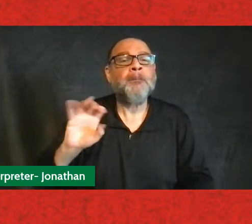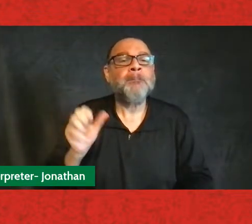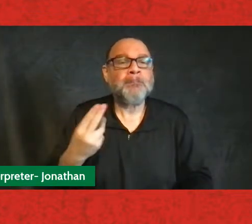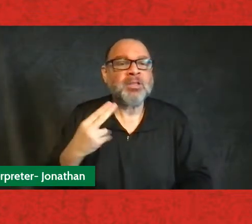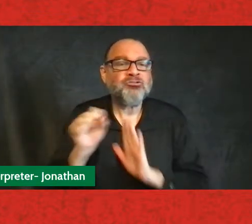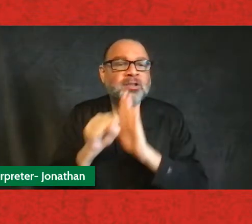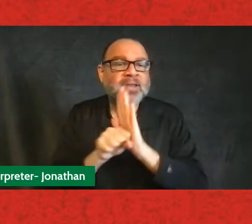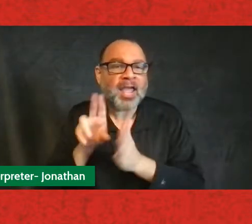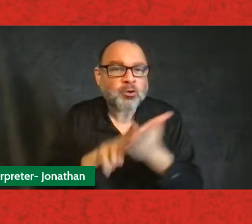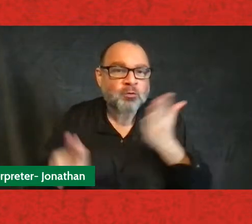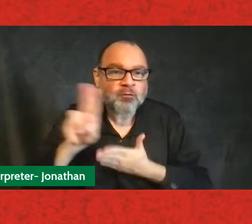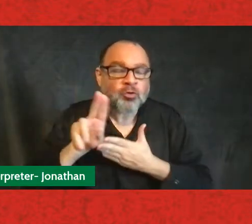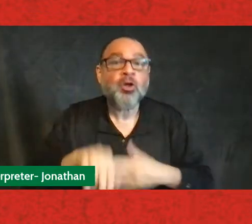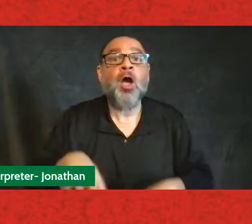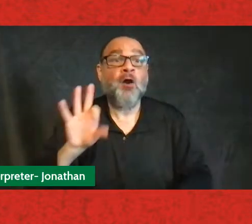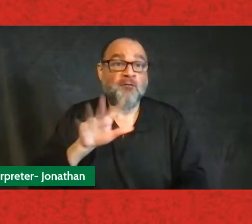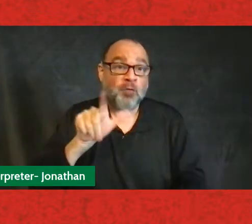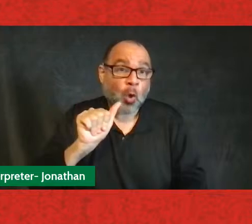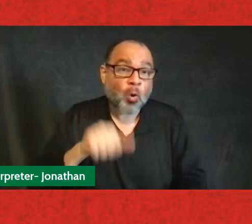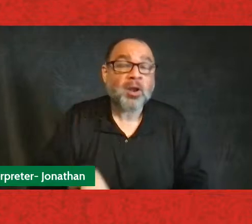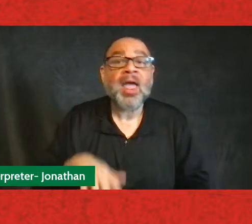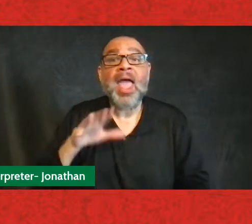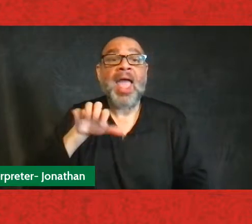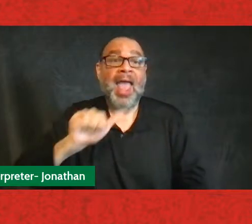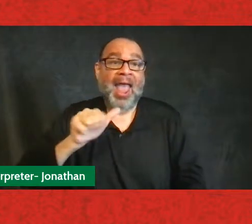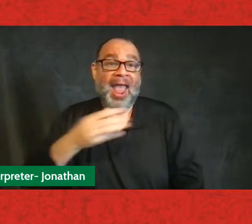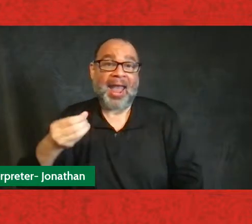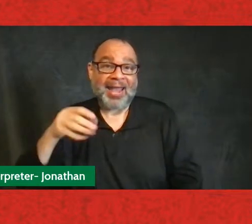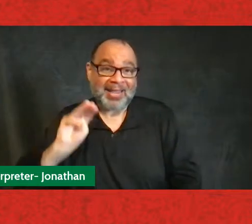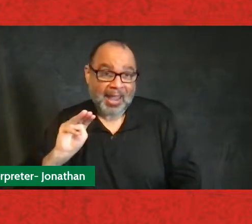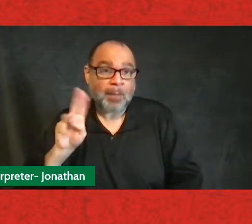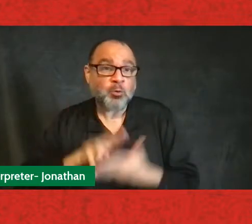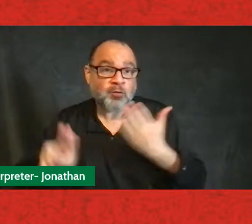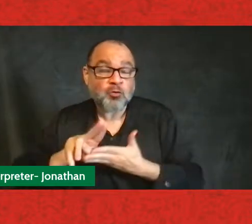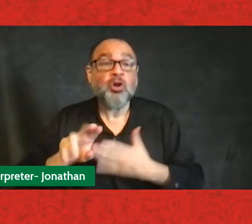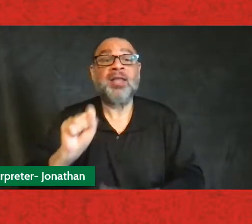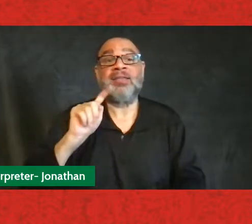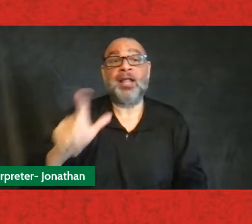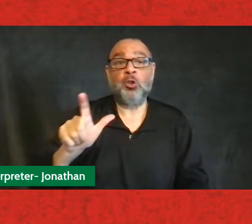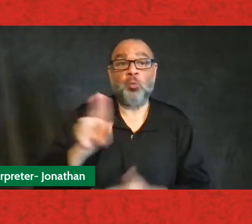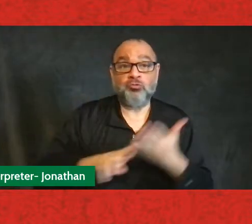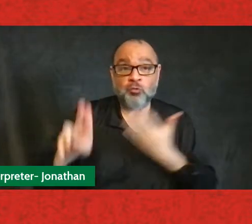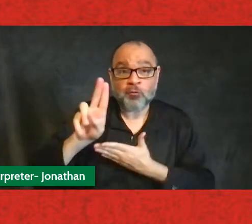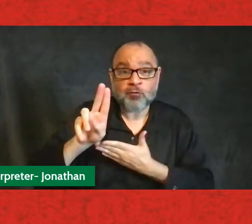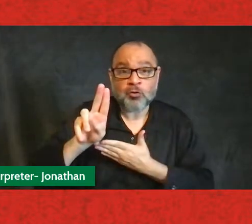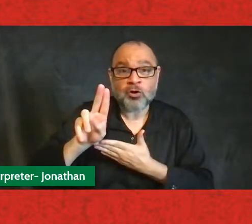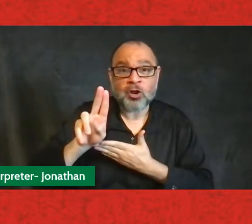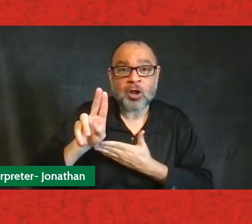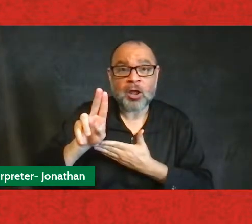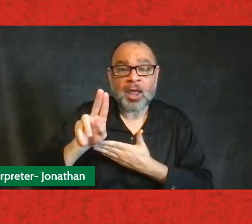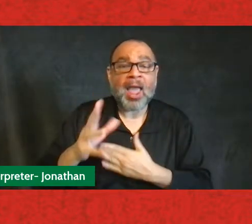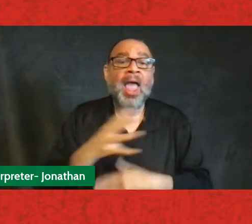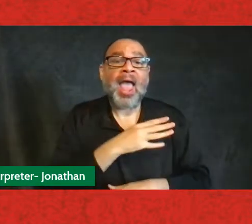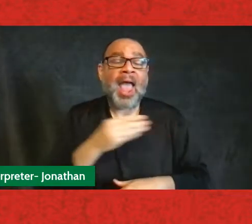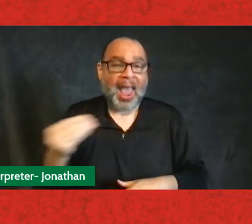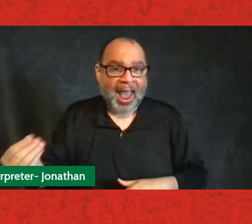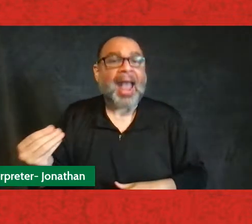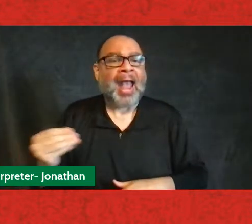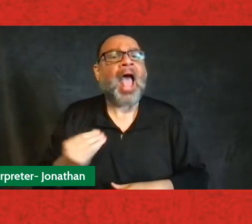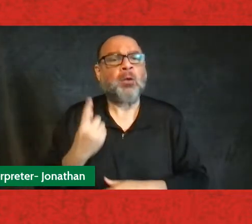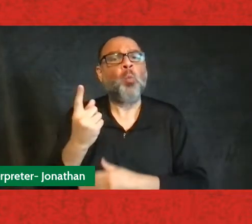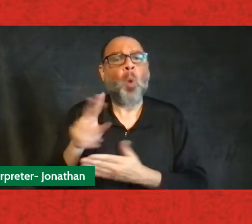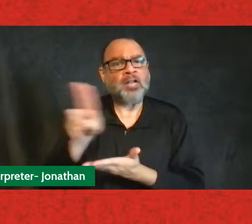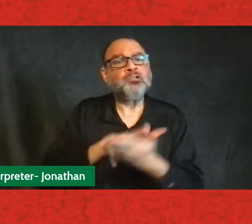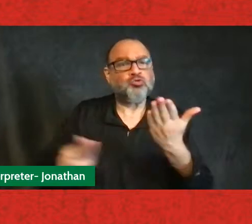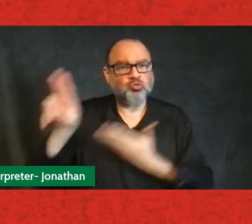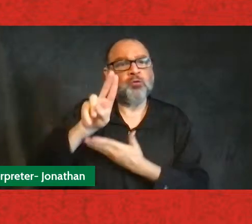Florida A&M University, St. Louis University, and La Universidad de Palermo